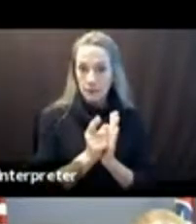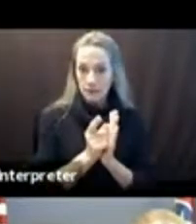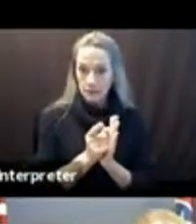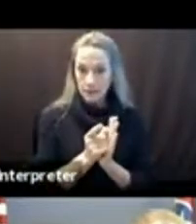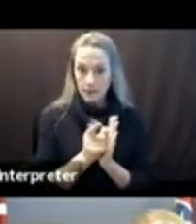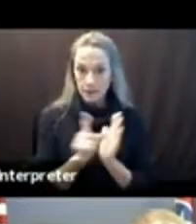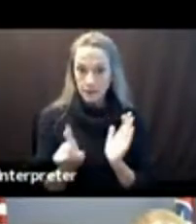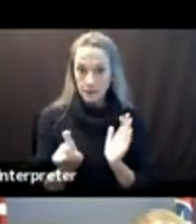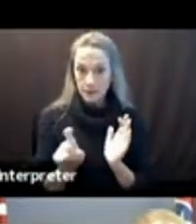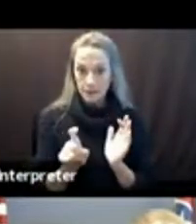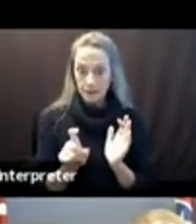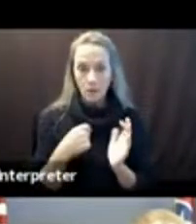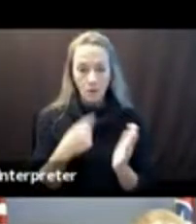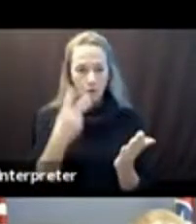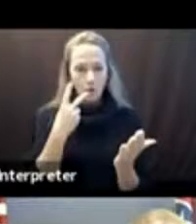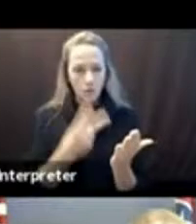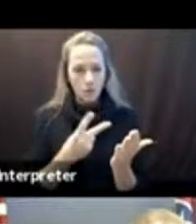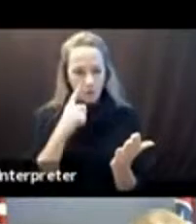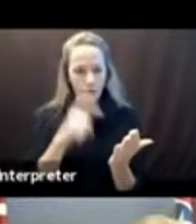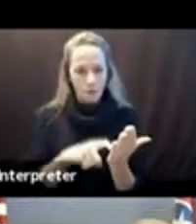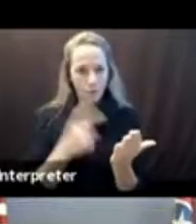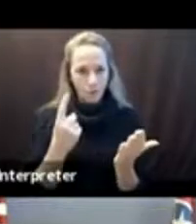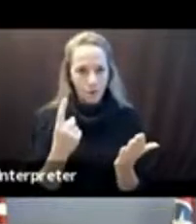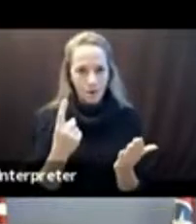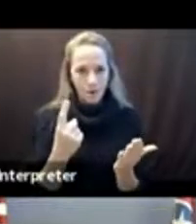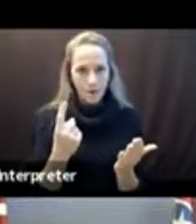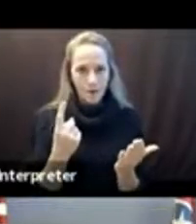minutes. I saw one just